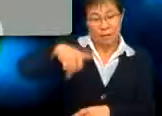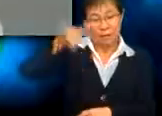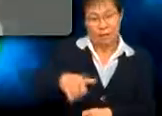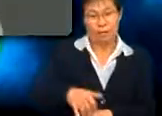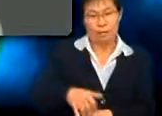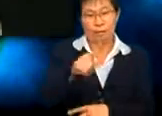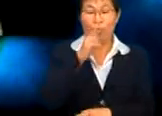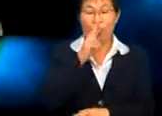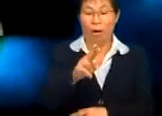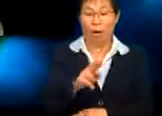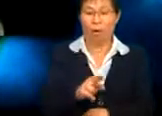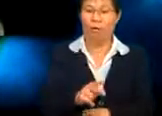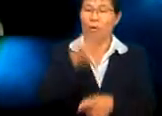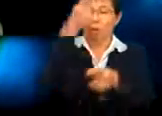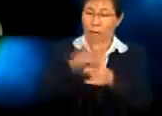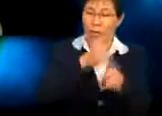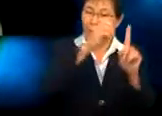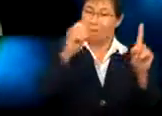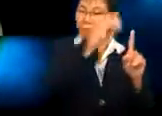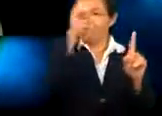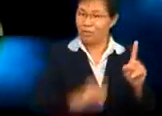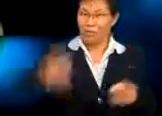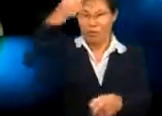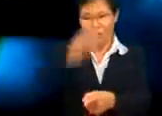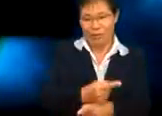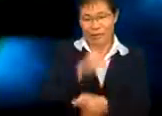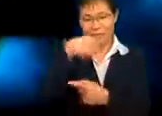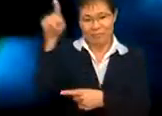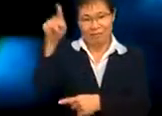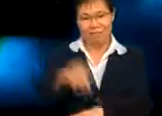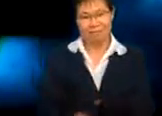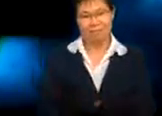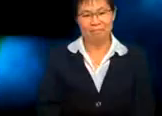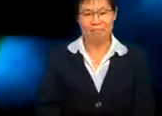Yes, you are absolutely correct.